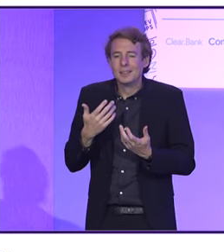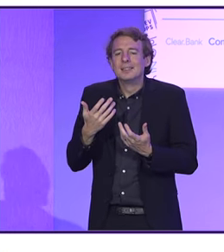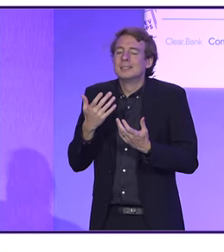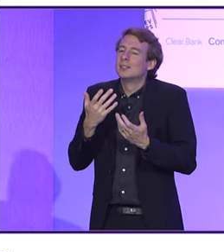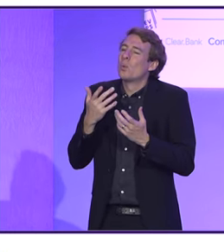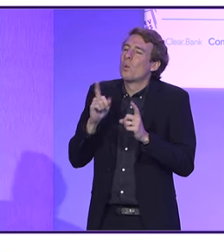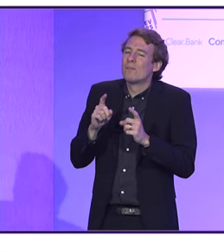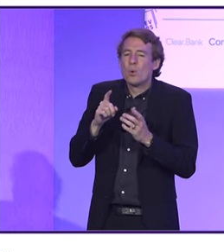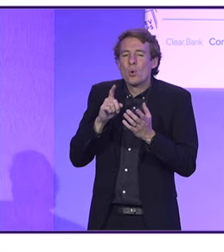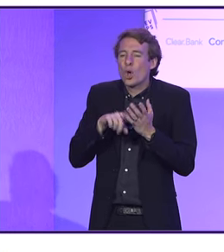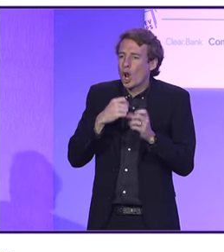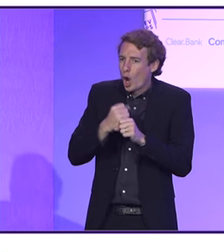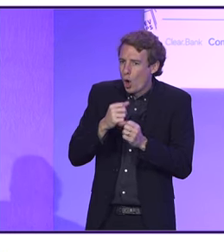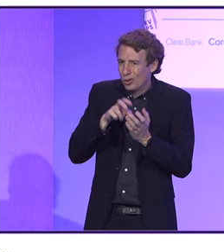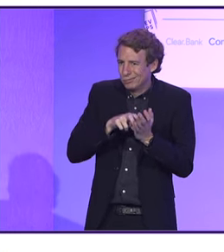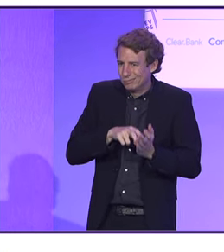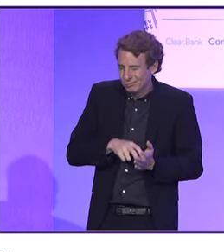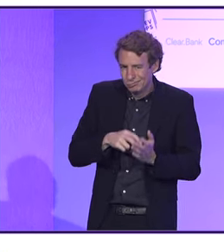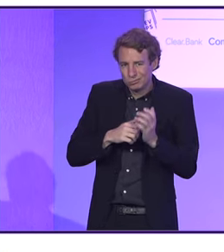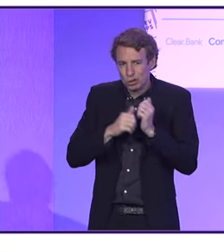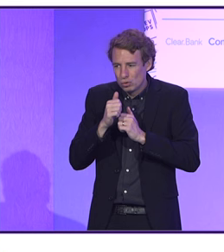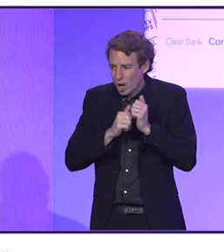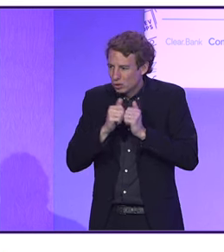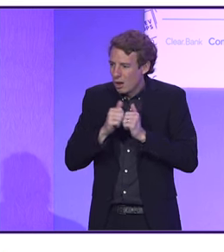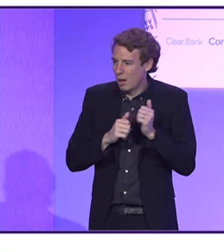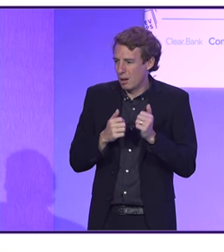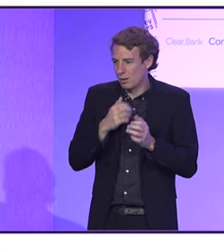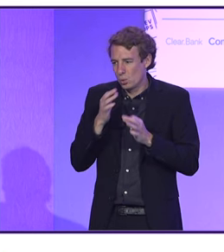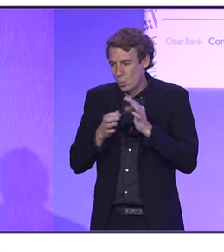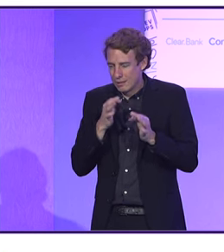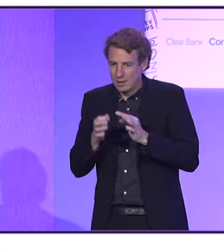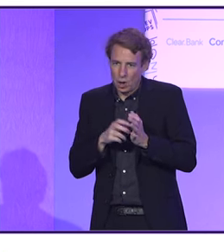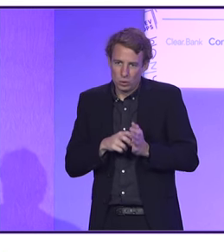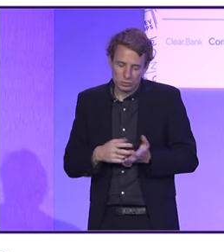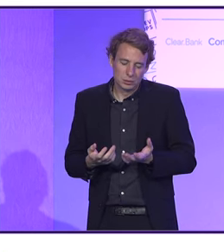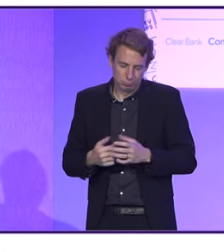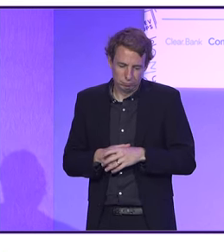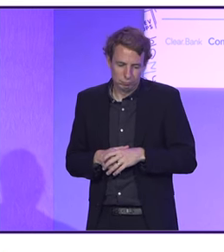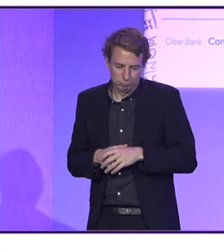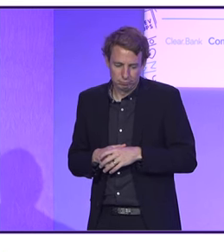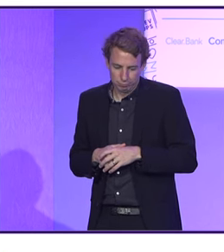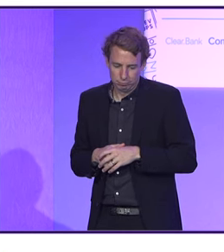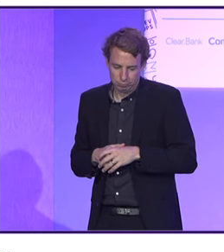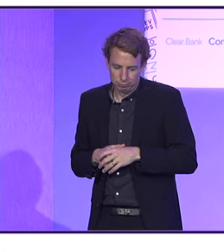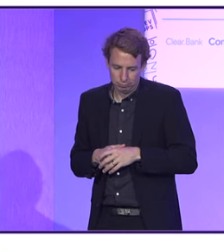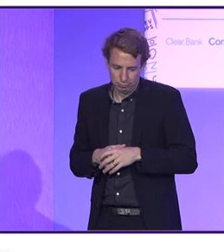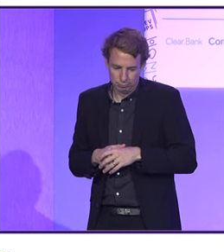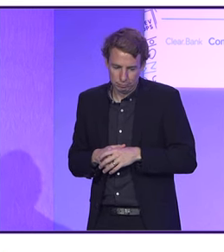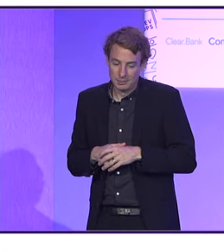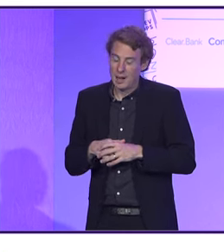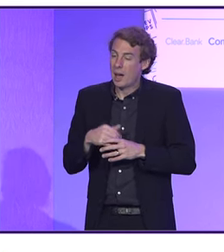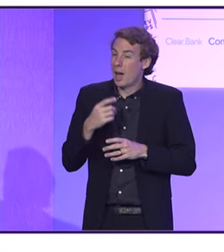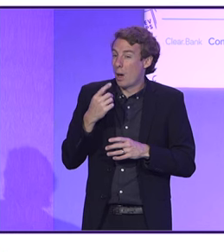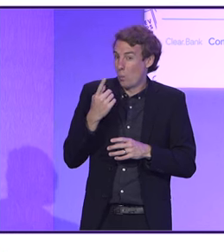queried log, structured logging and log querying. One other thing that I'm going to call out about the